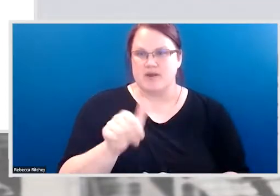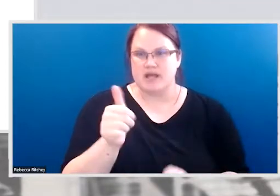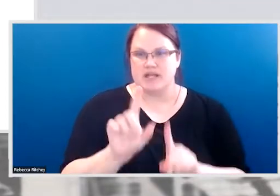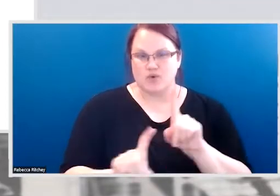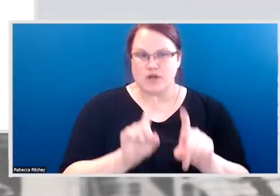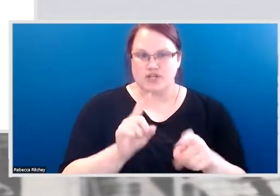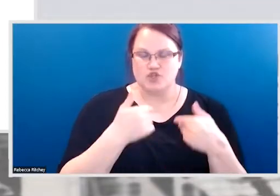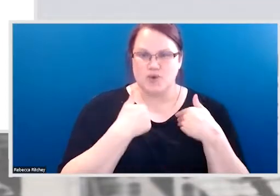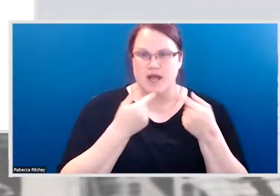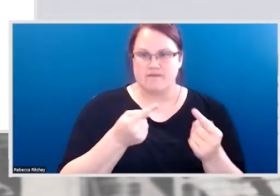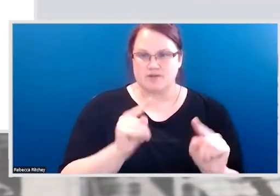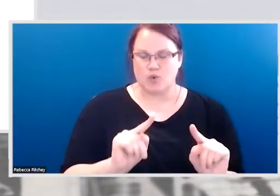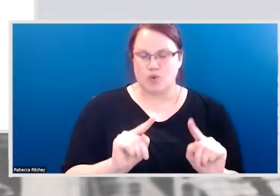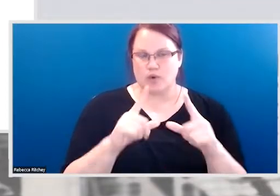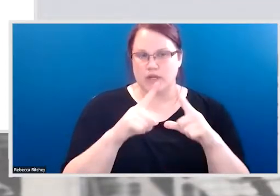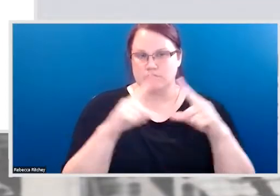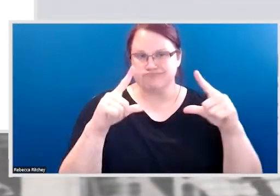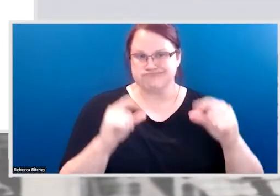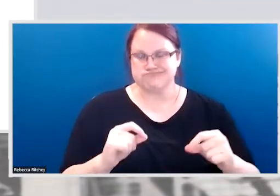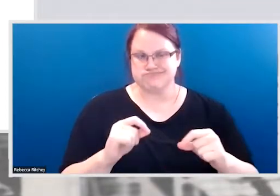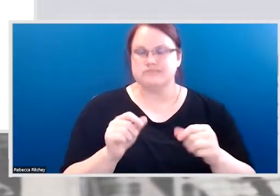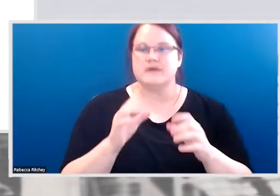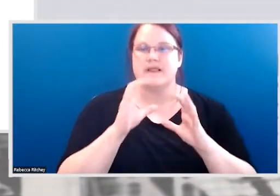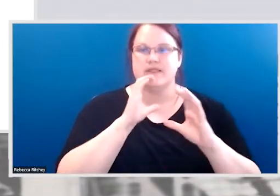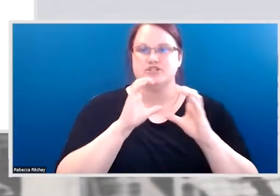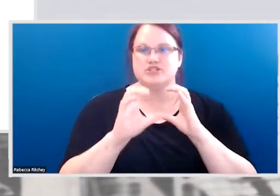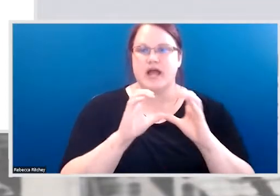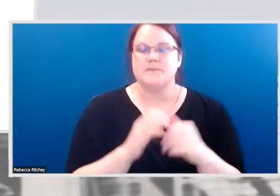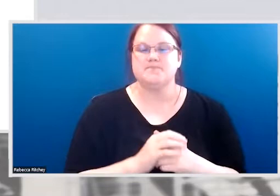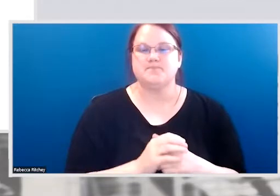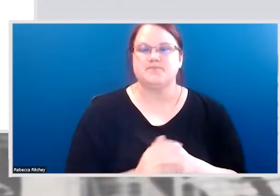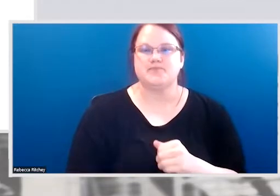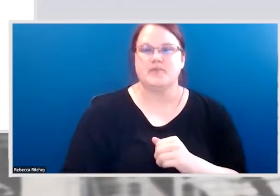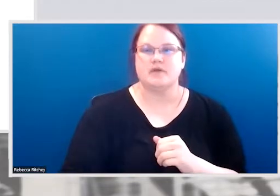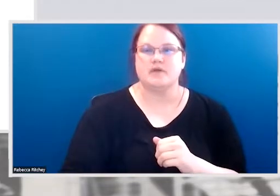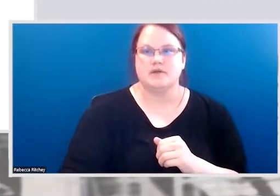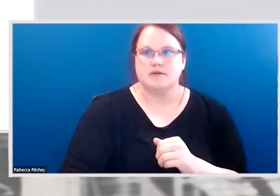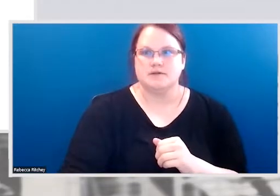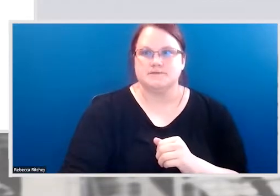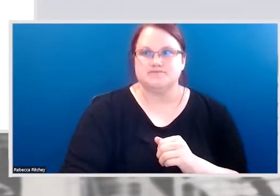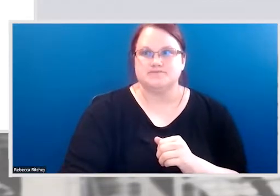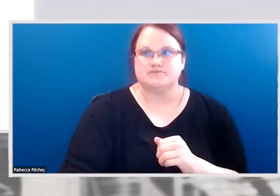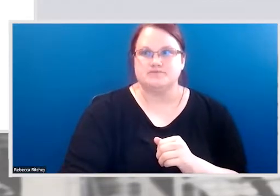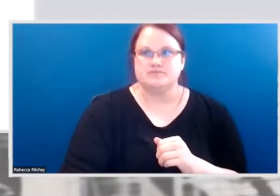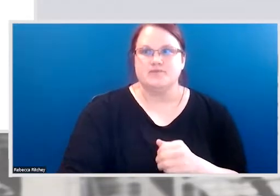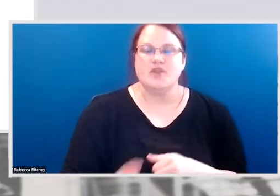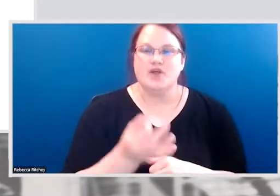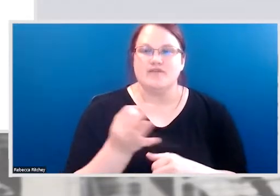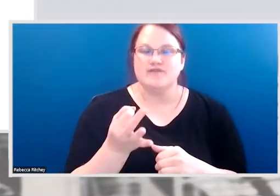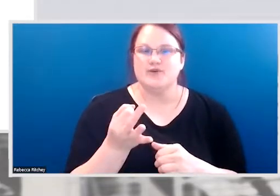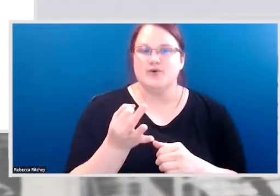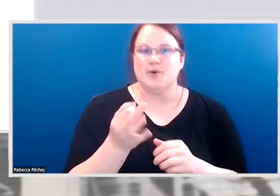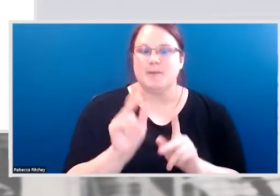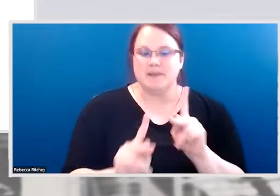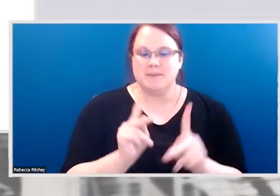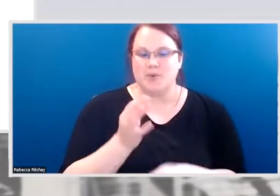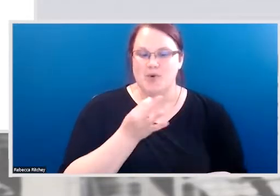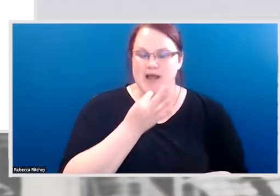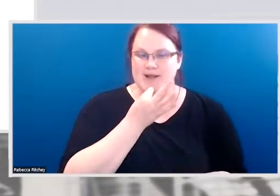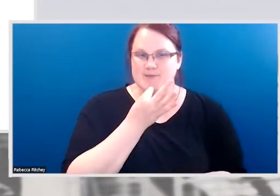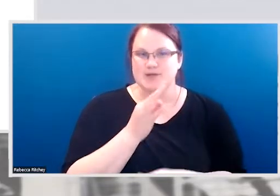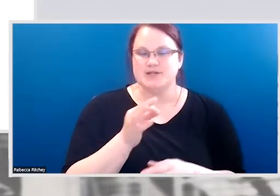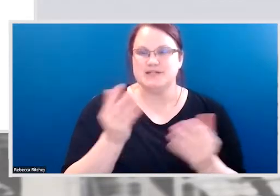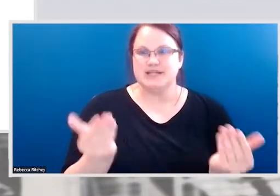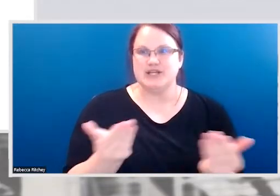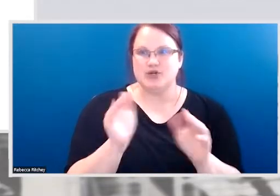have during the slides in the chat. There's a couple dozen experts ready to answer your question on the line tonight. So if